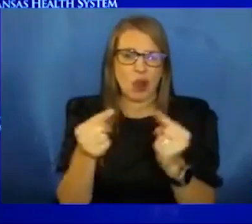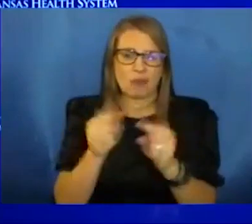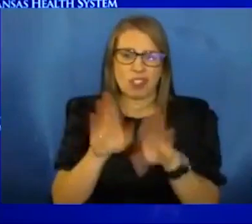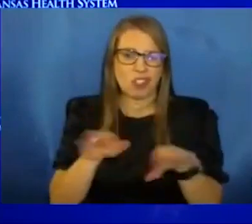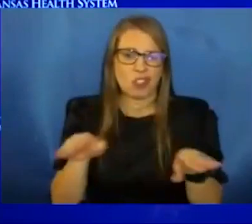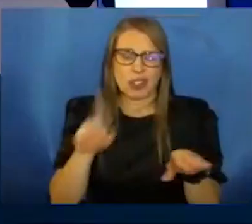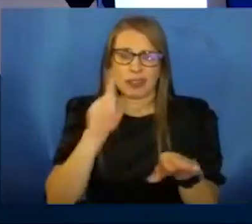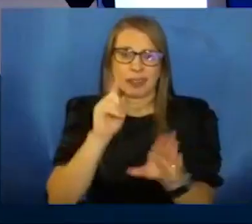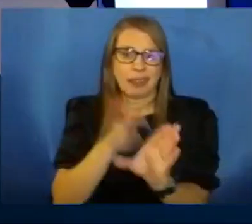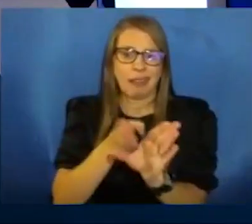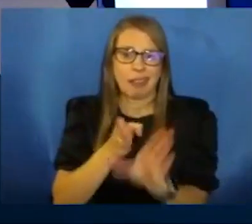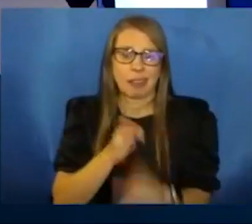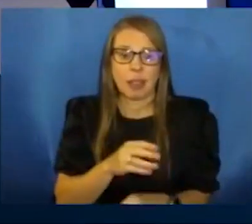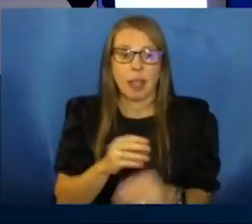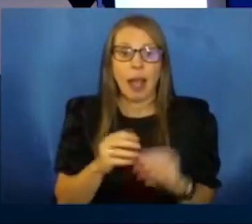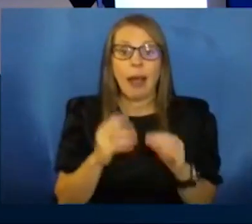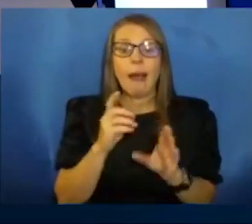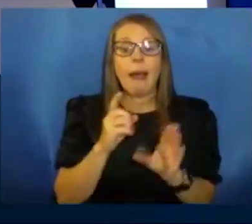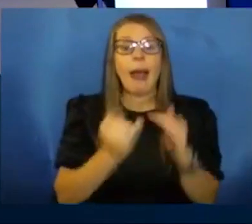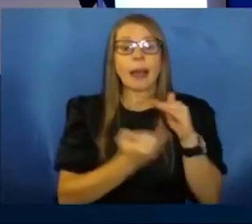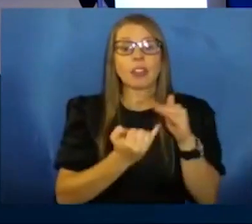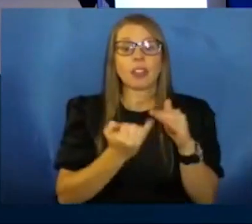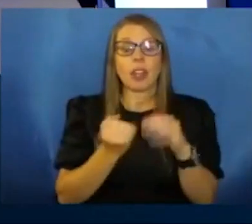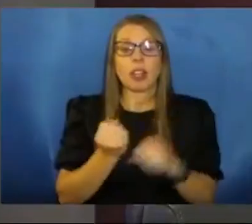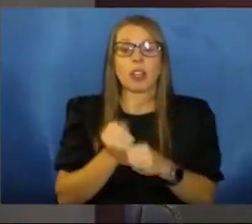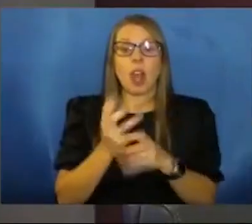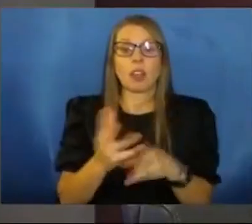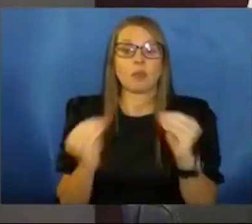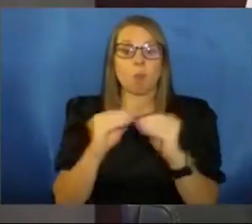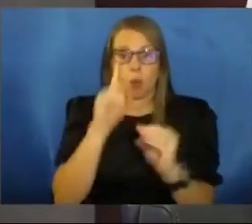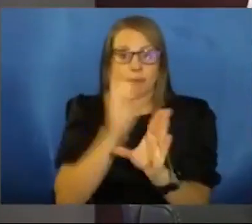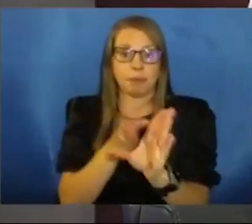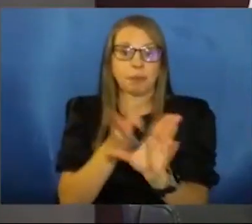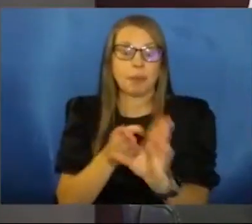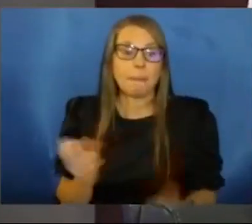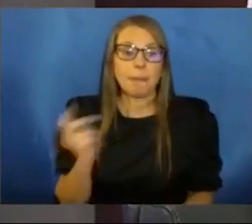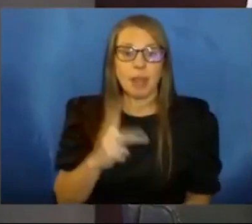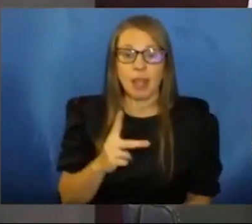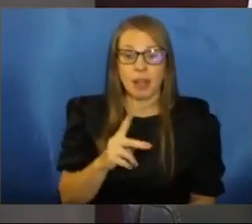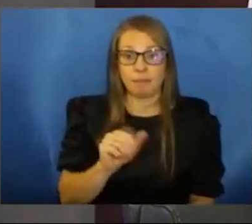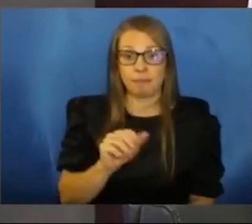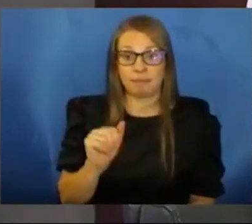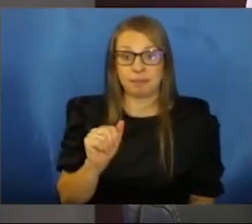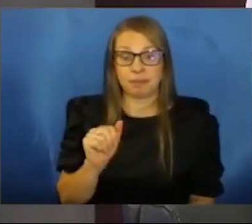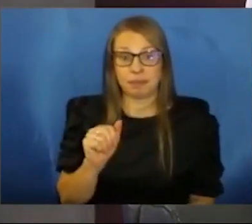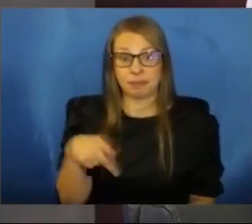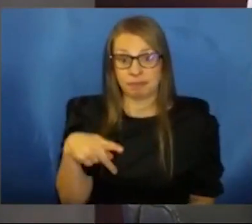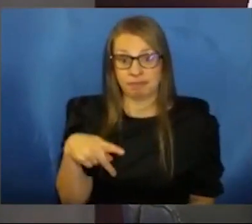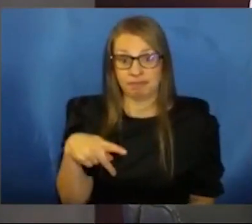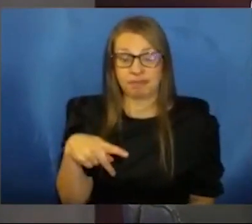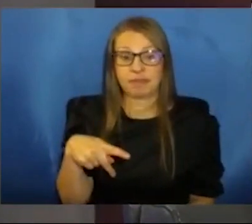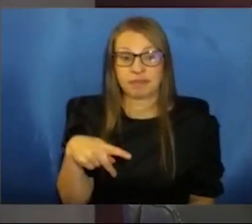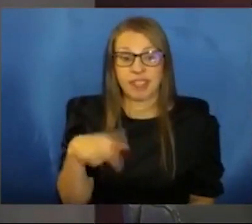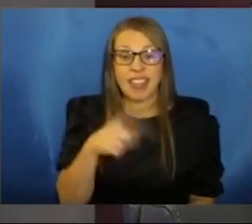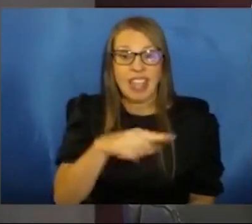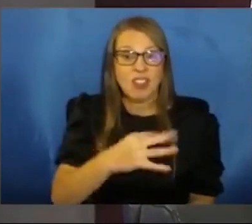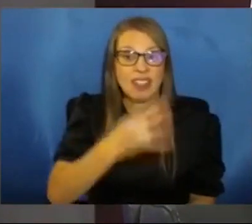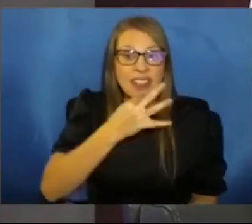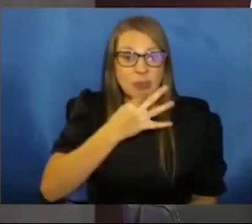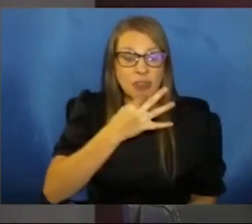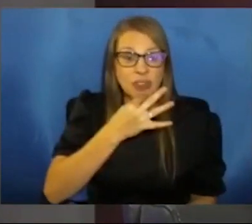heard, are doing Dr. just Hawkinson, fine. Do your kids seem emotionally different because you make them wear a mask? No, and I would